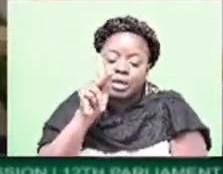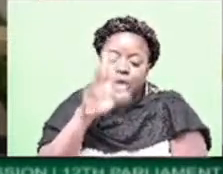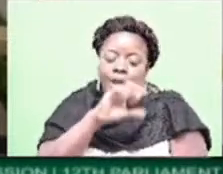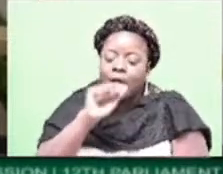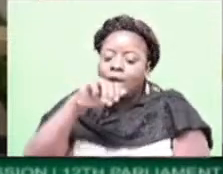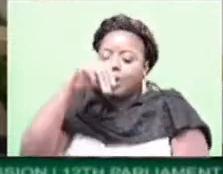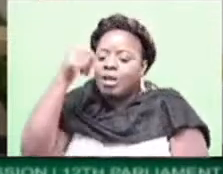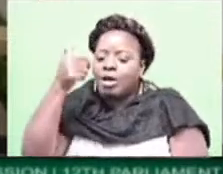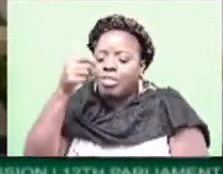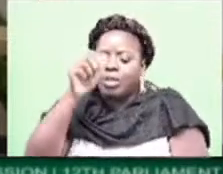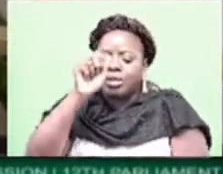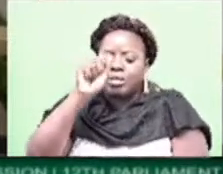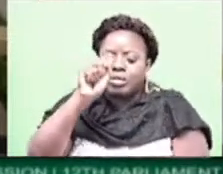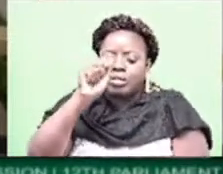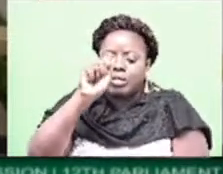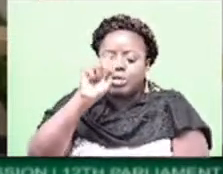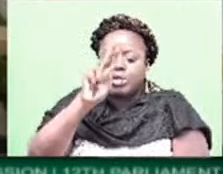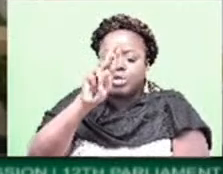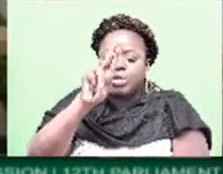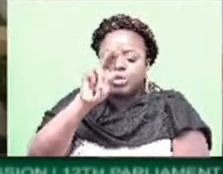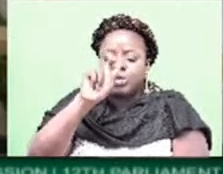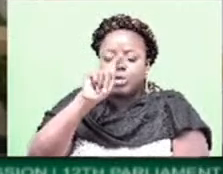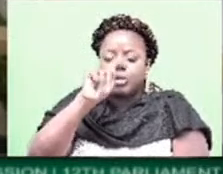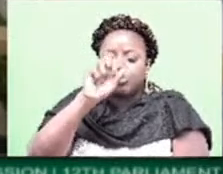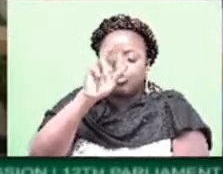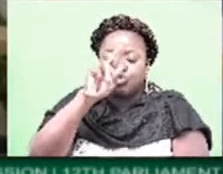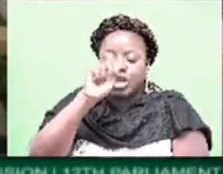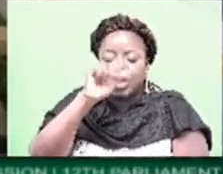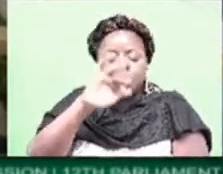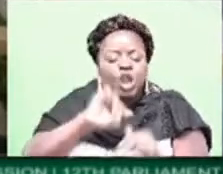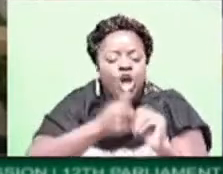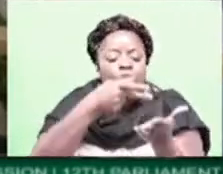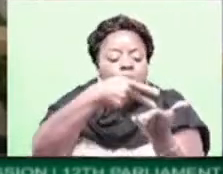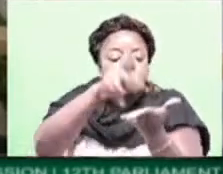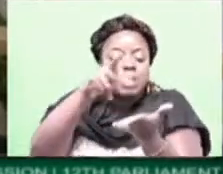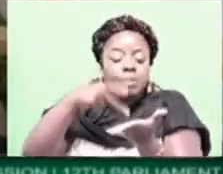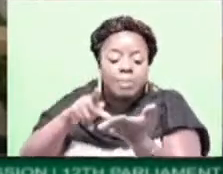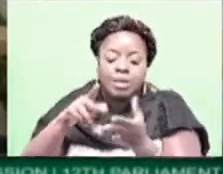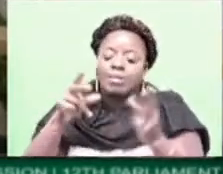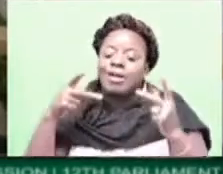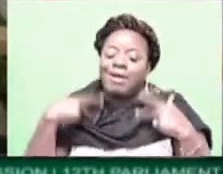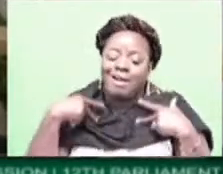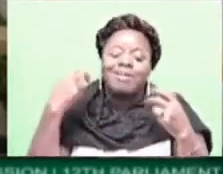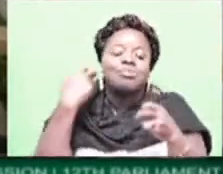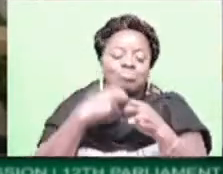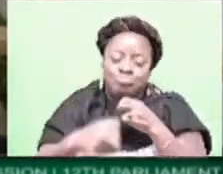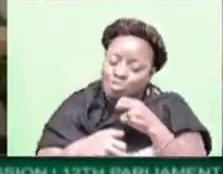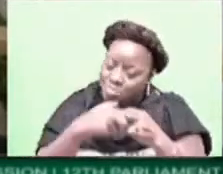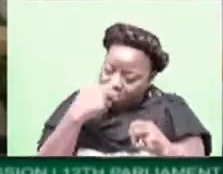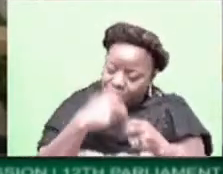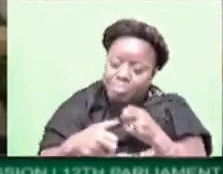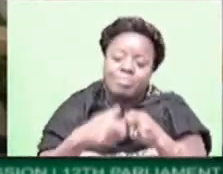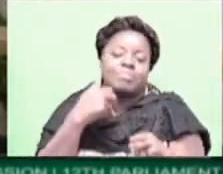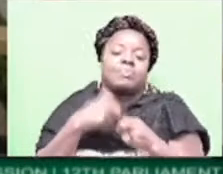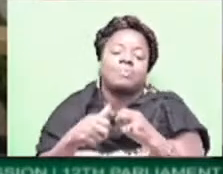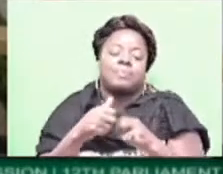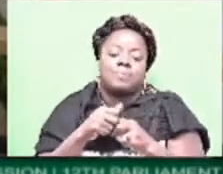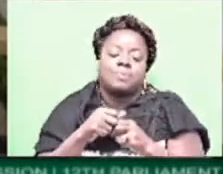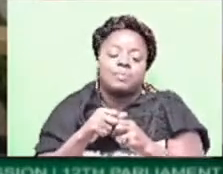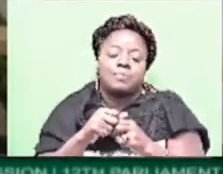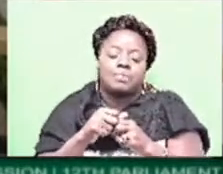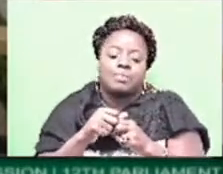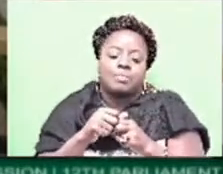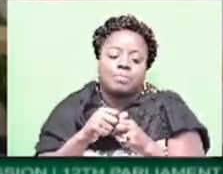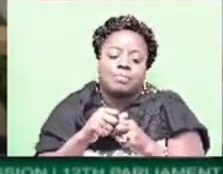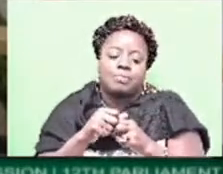Australia with respect to their payment methods, there were serious challenges, and the member for Barataria San Juan spoke about